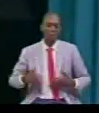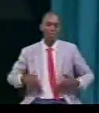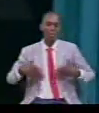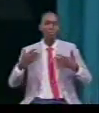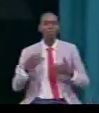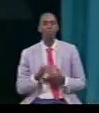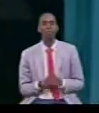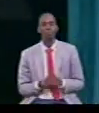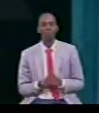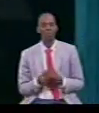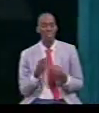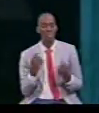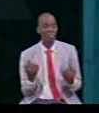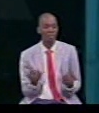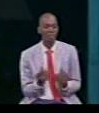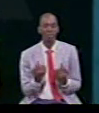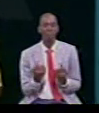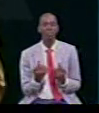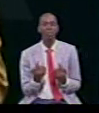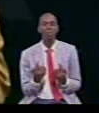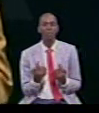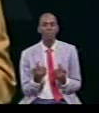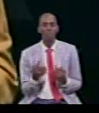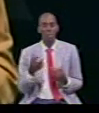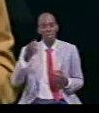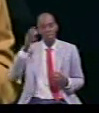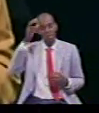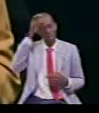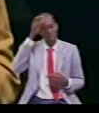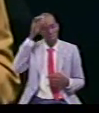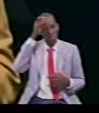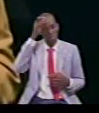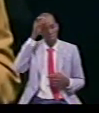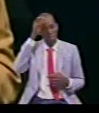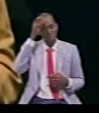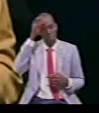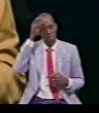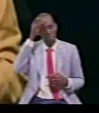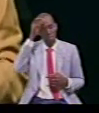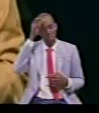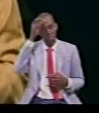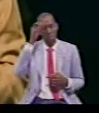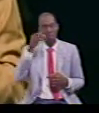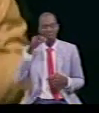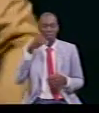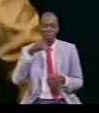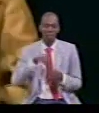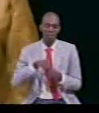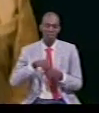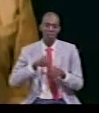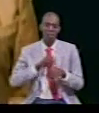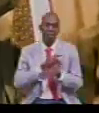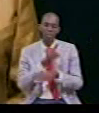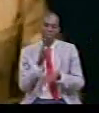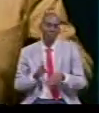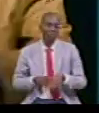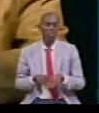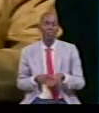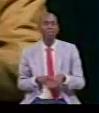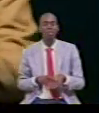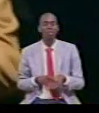lives. Sin, Satan in nature. Their